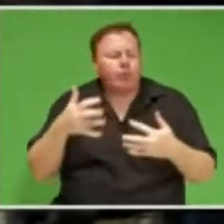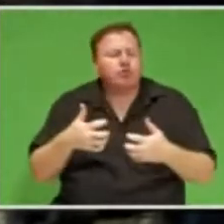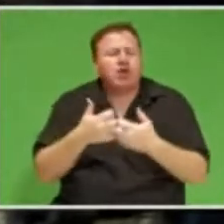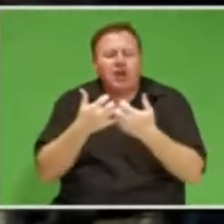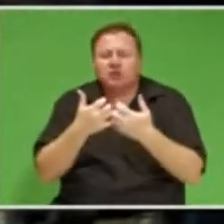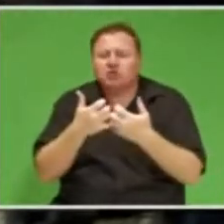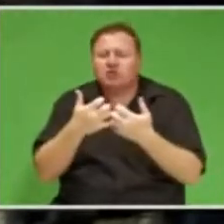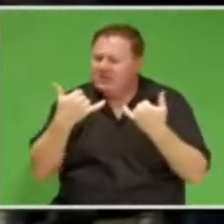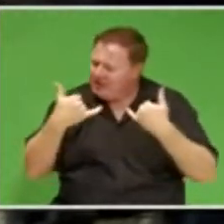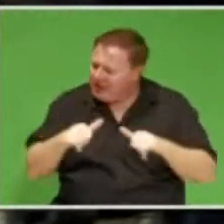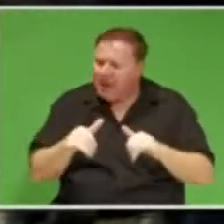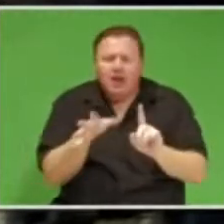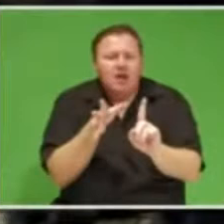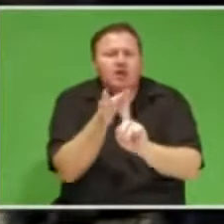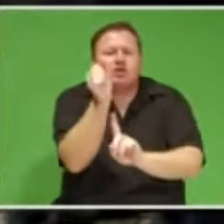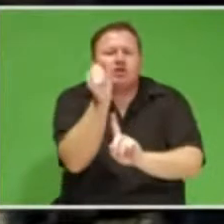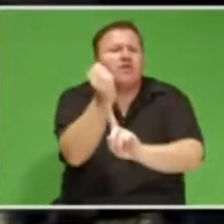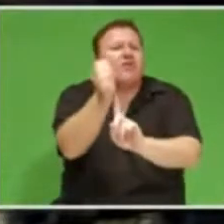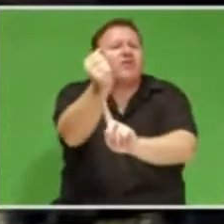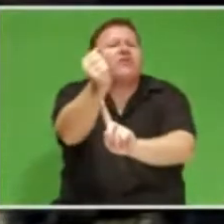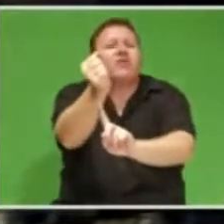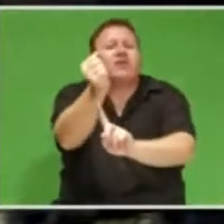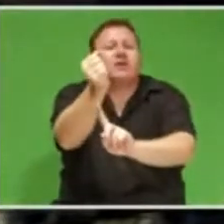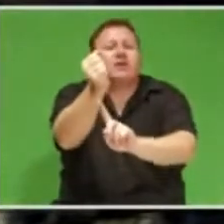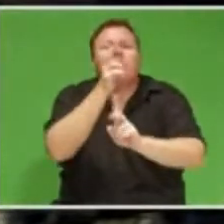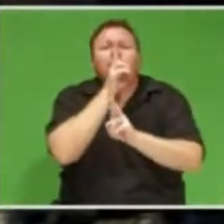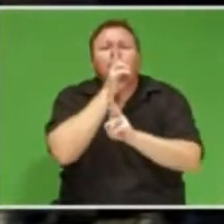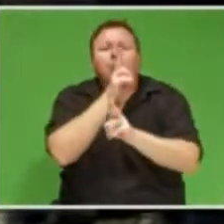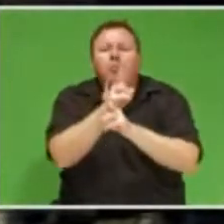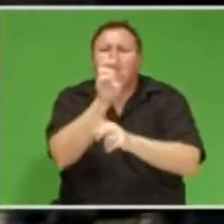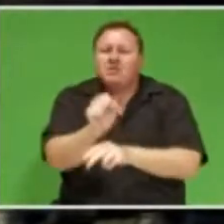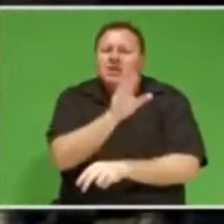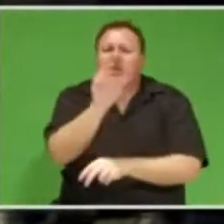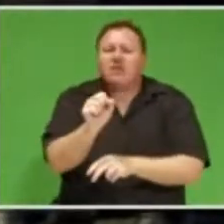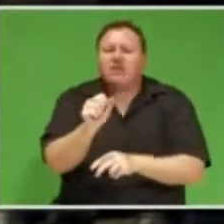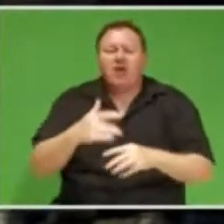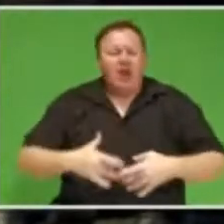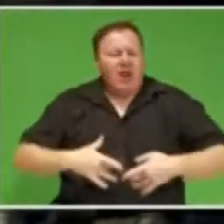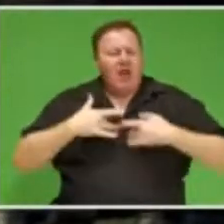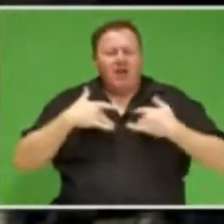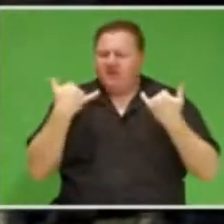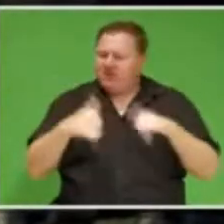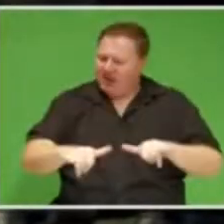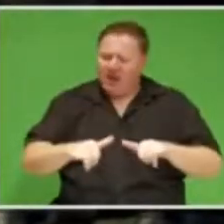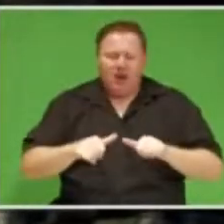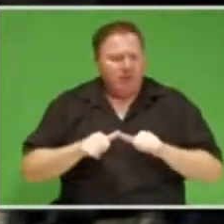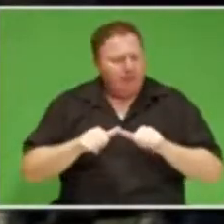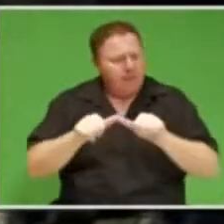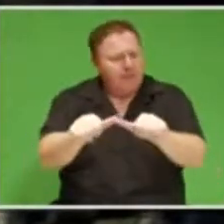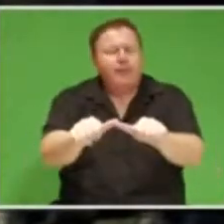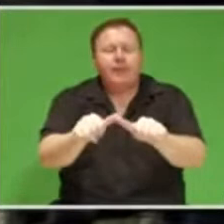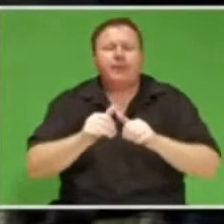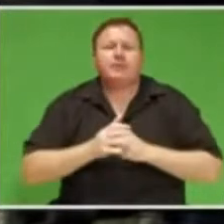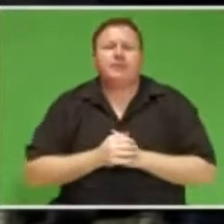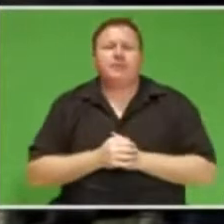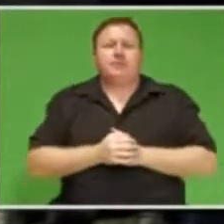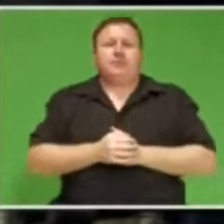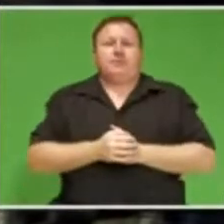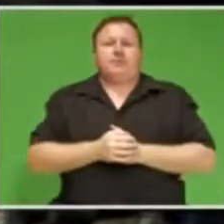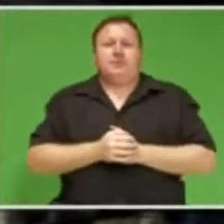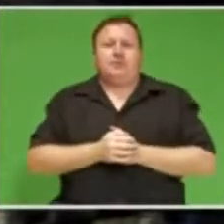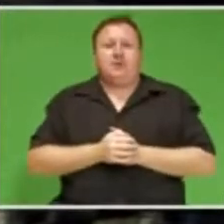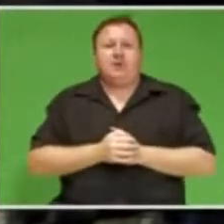us that the promise of South Africa is alive. The progress we